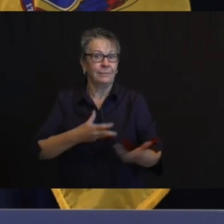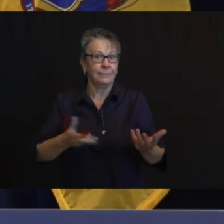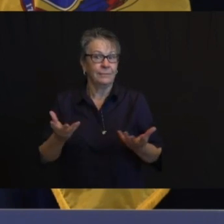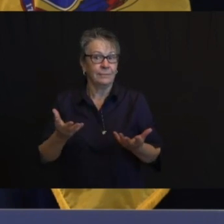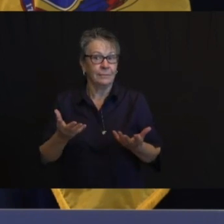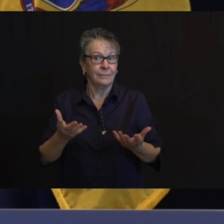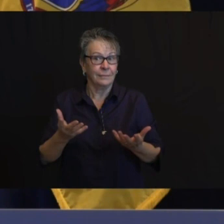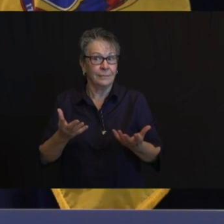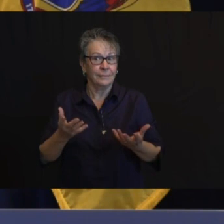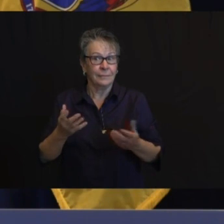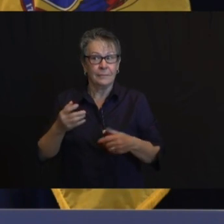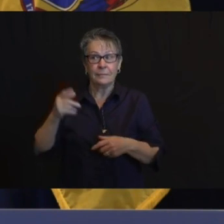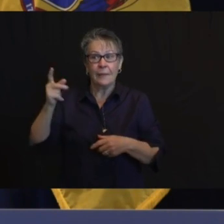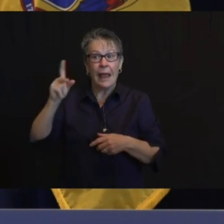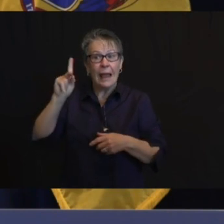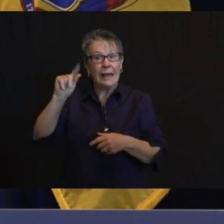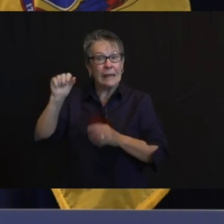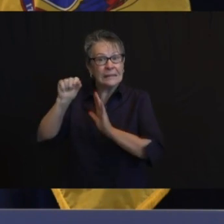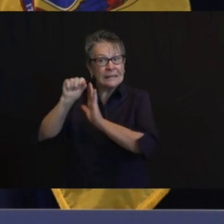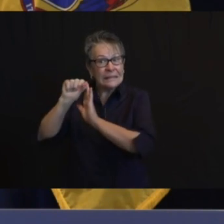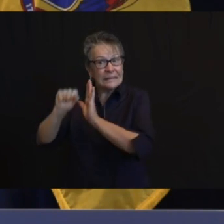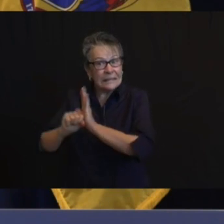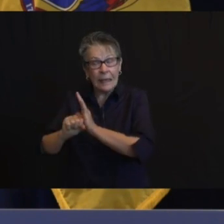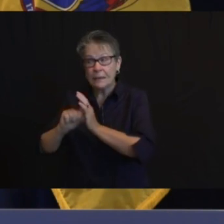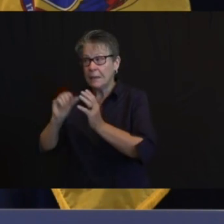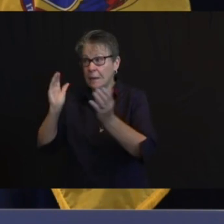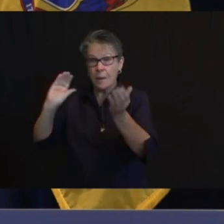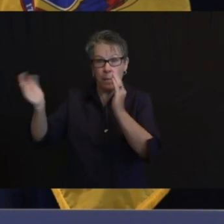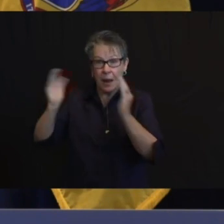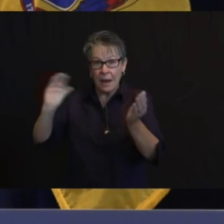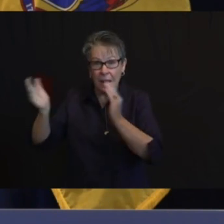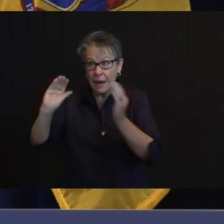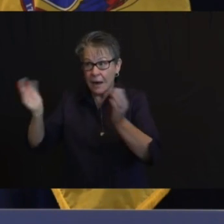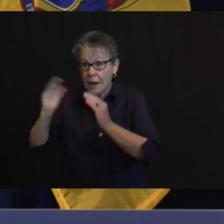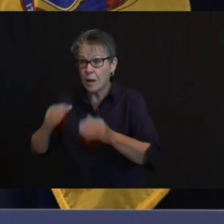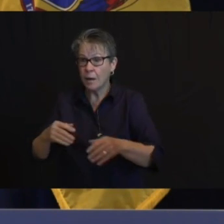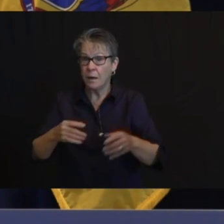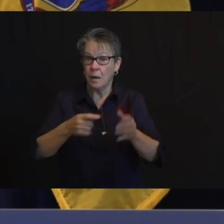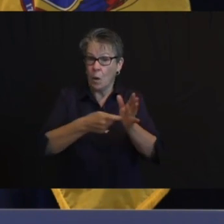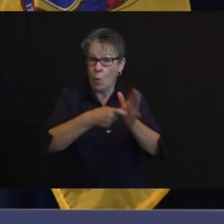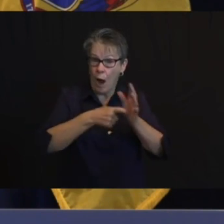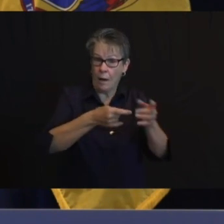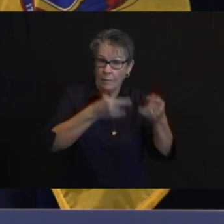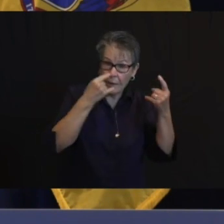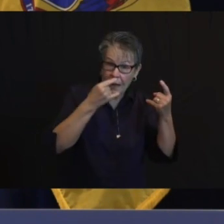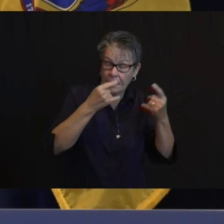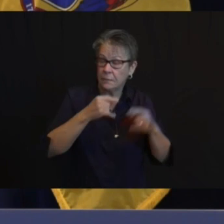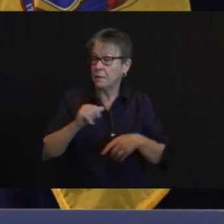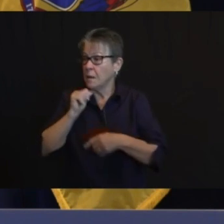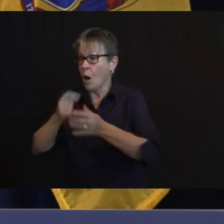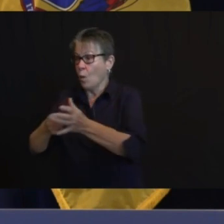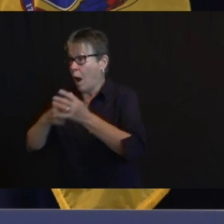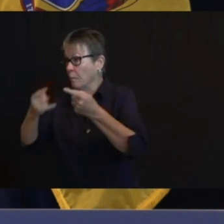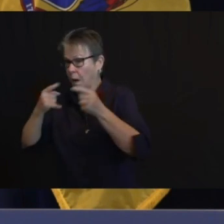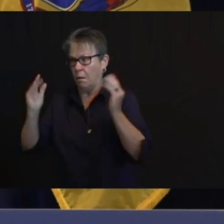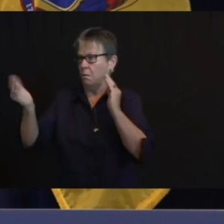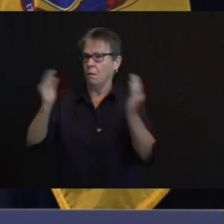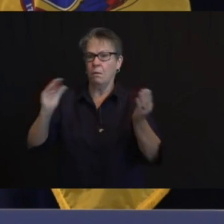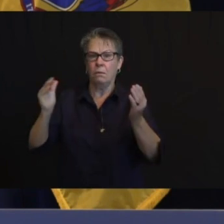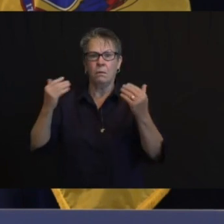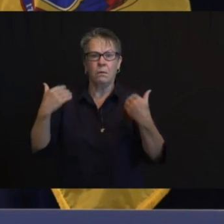Kansas is fascinating, the impact of wearing face coverings, man. So thank you for this, and thank you for all. Pat, I